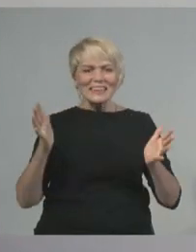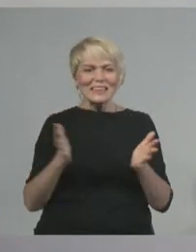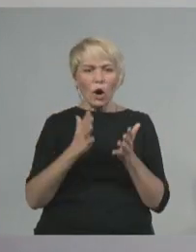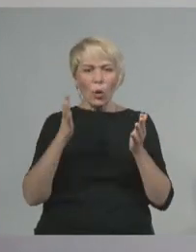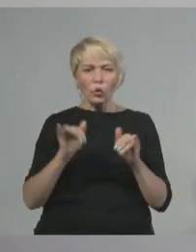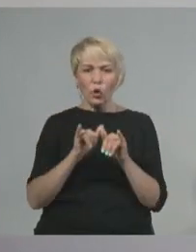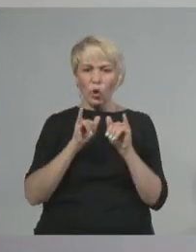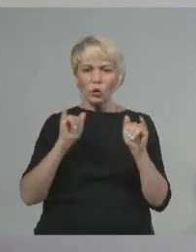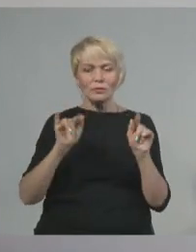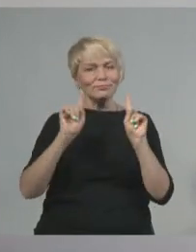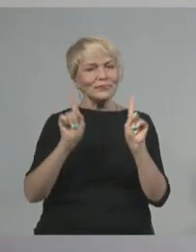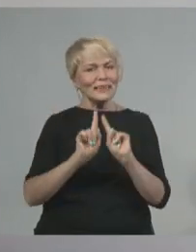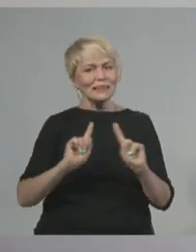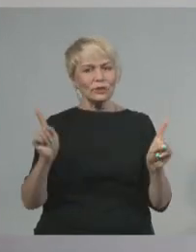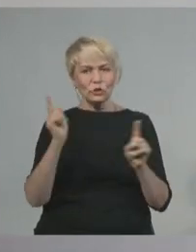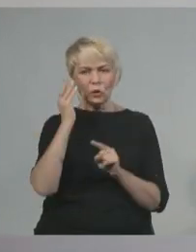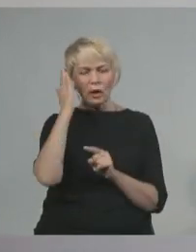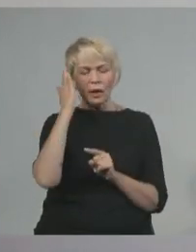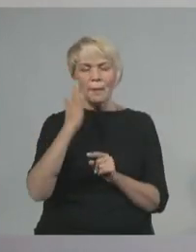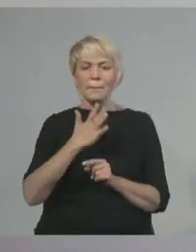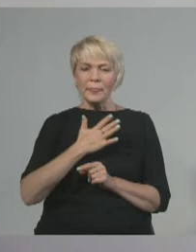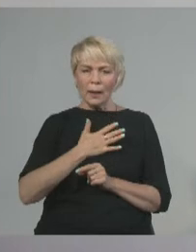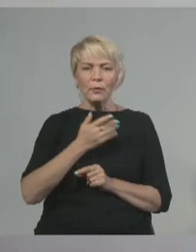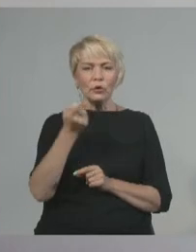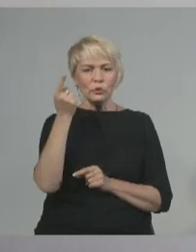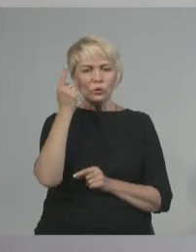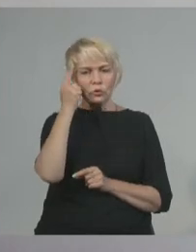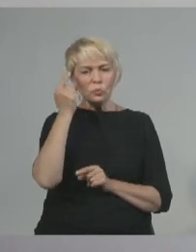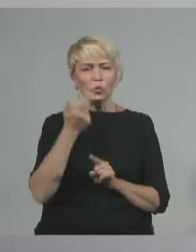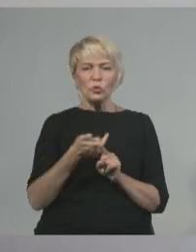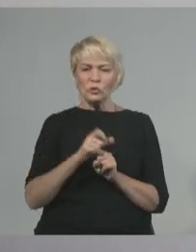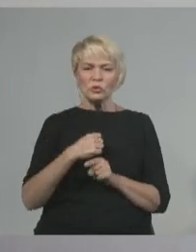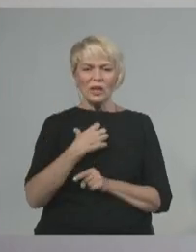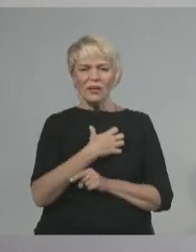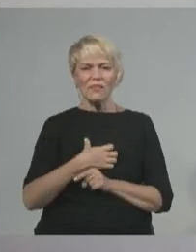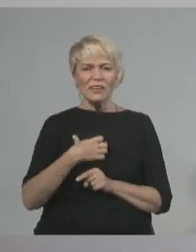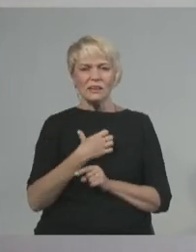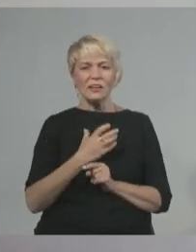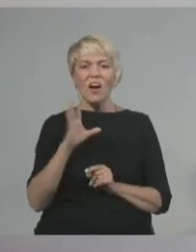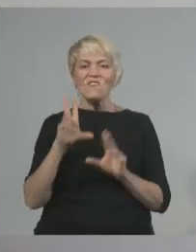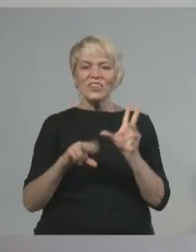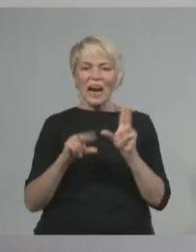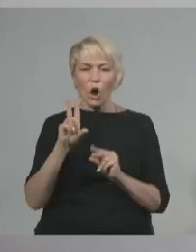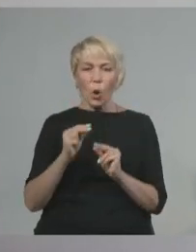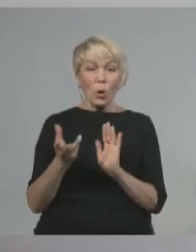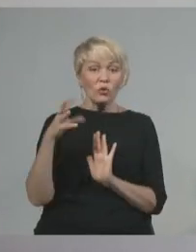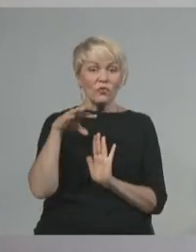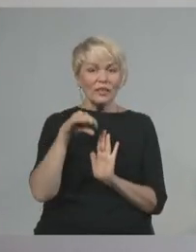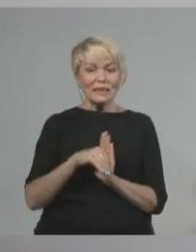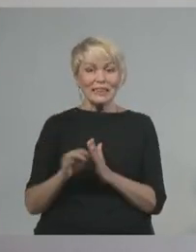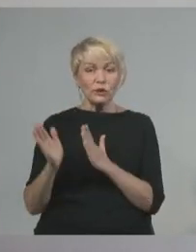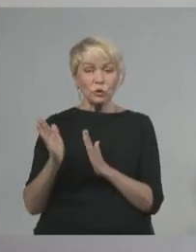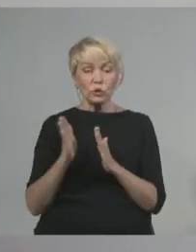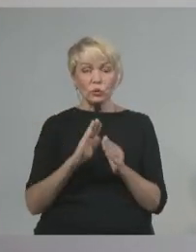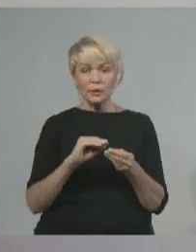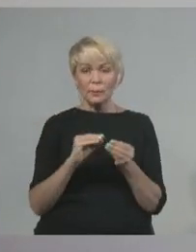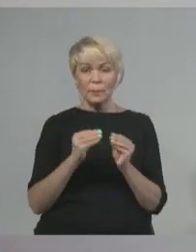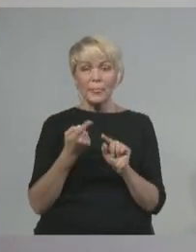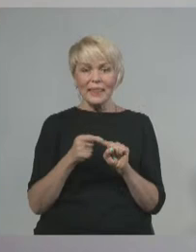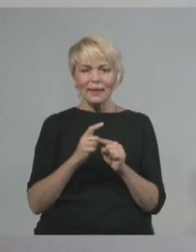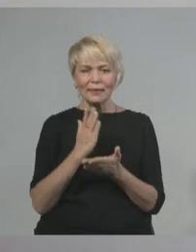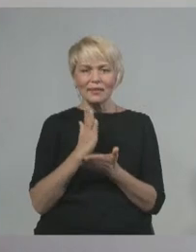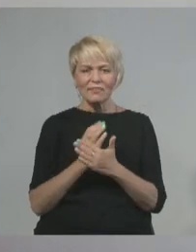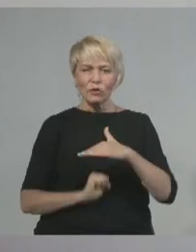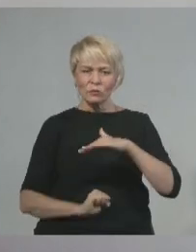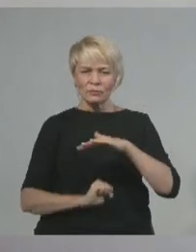important for us to consider some of these underlying structural issues because otherwise uh the potential of